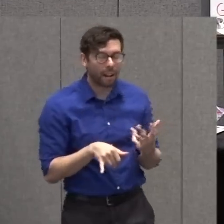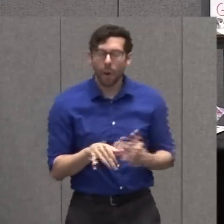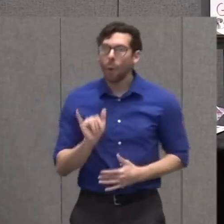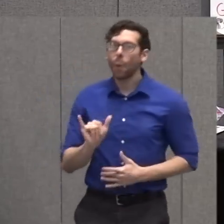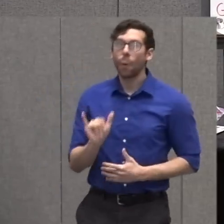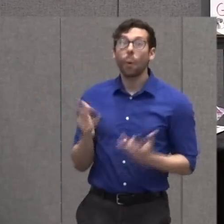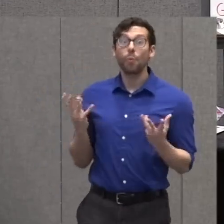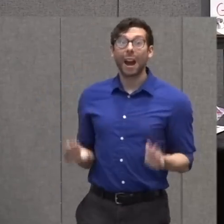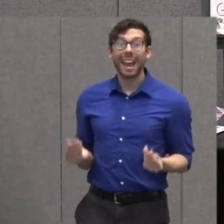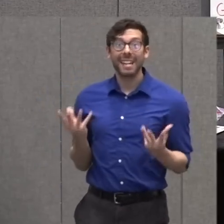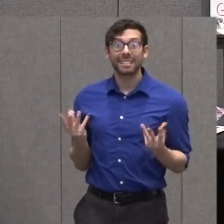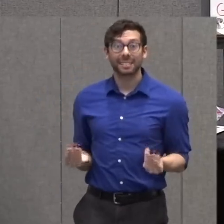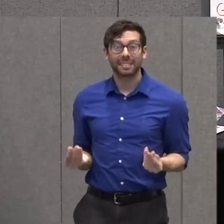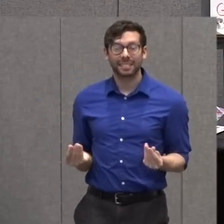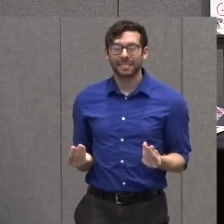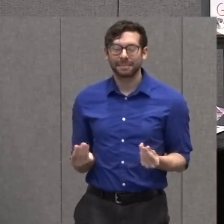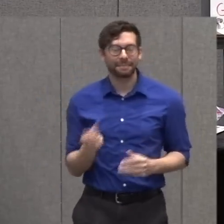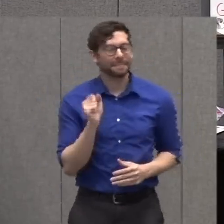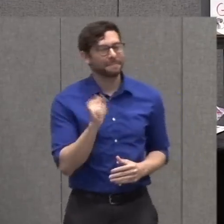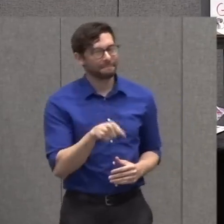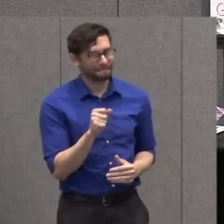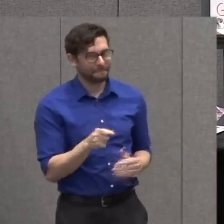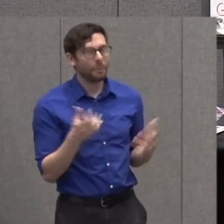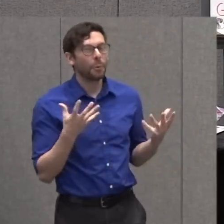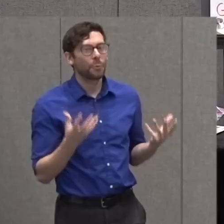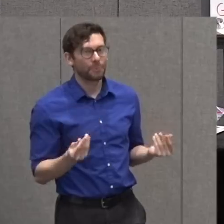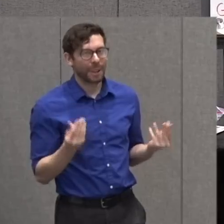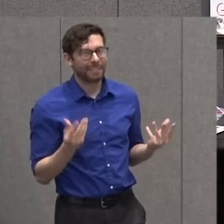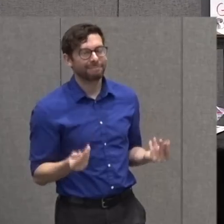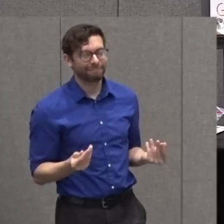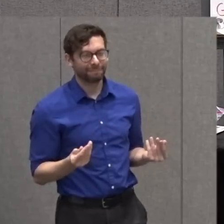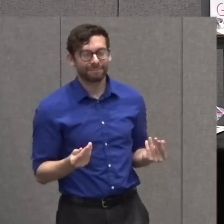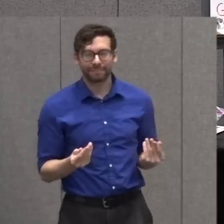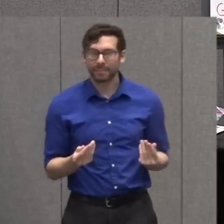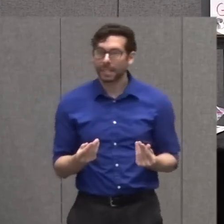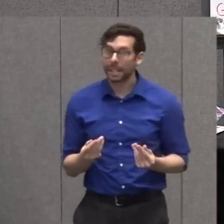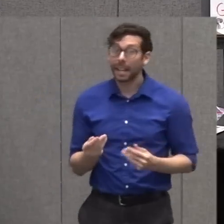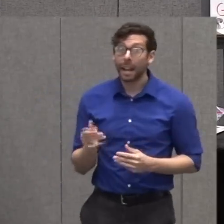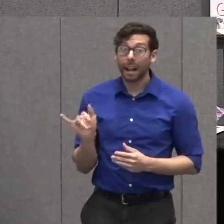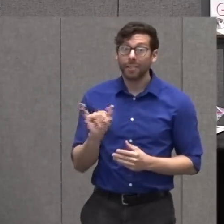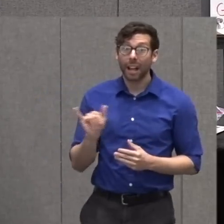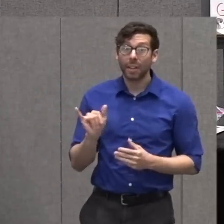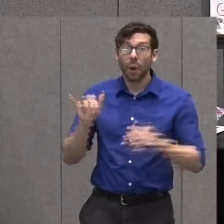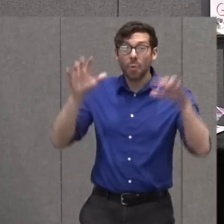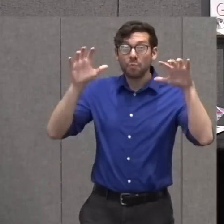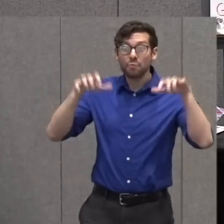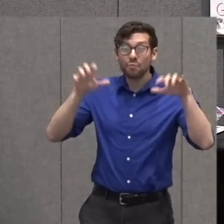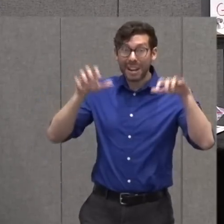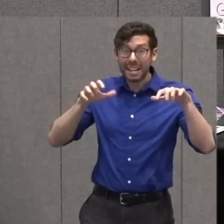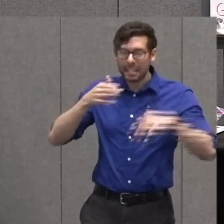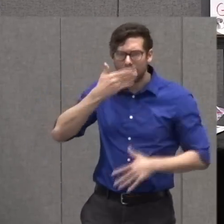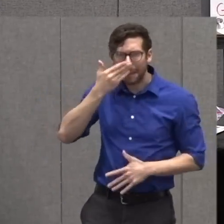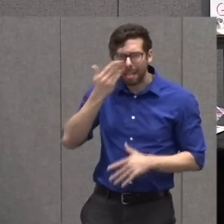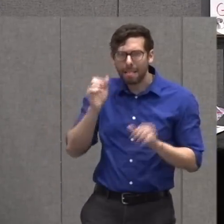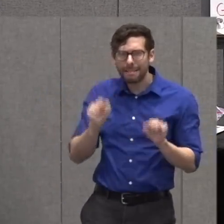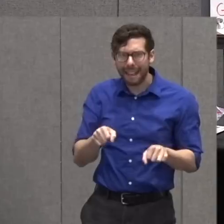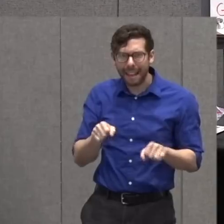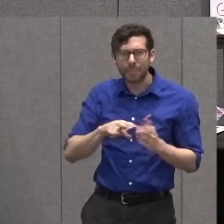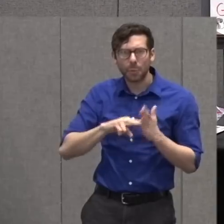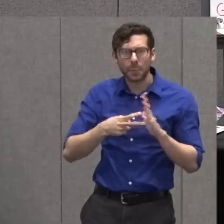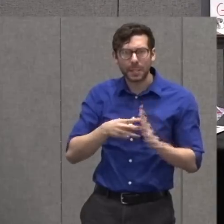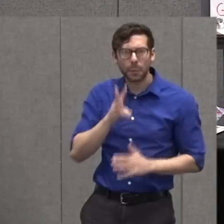wet. It's wet. Yes. Very good. It's wet. And it's like rain has a definite smell. So Yes. water has a